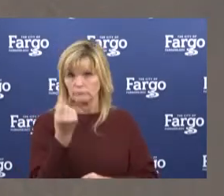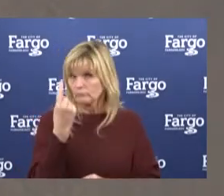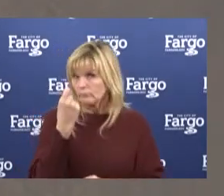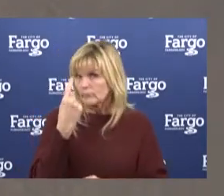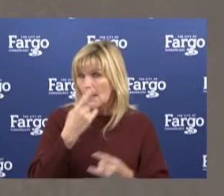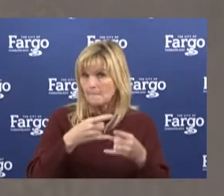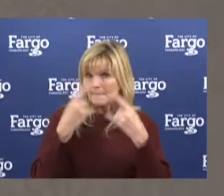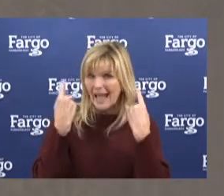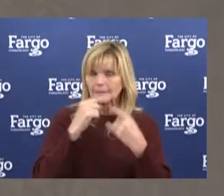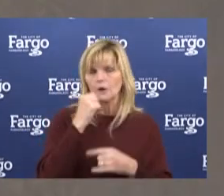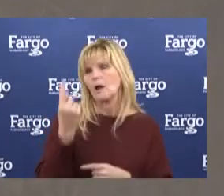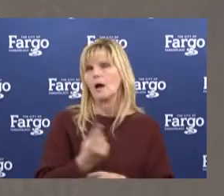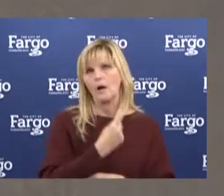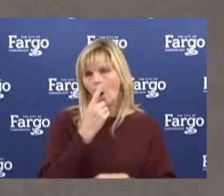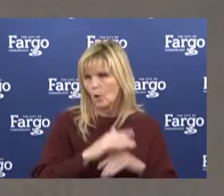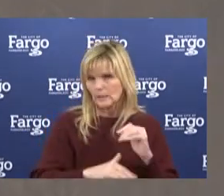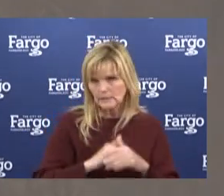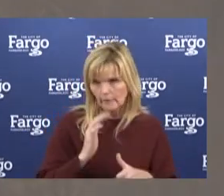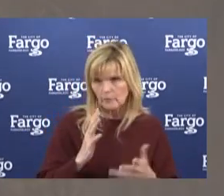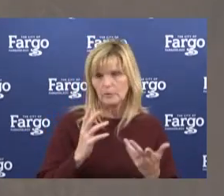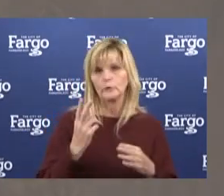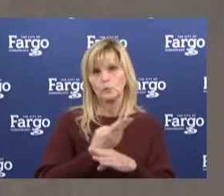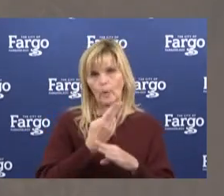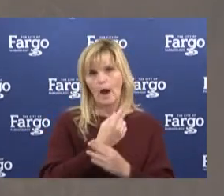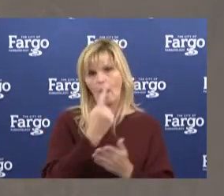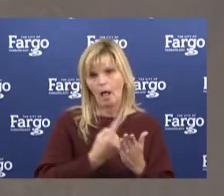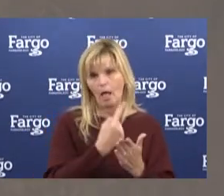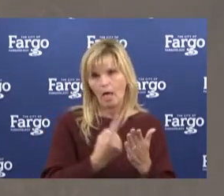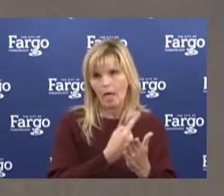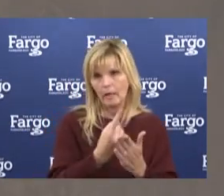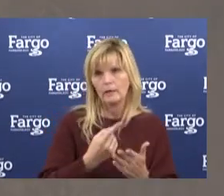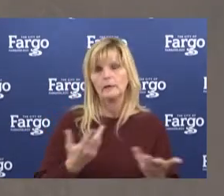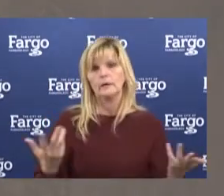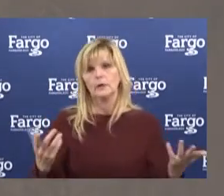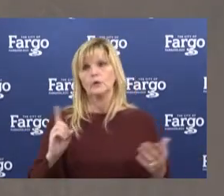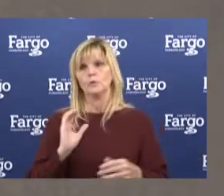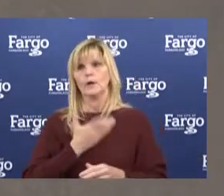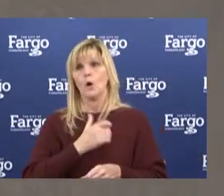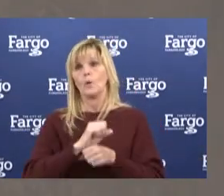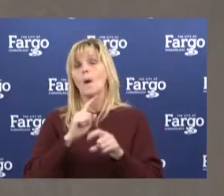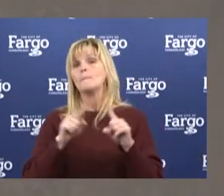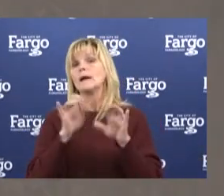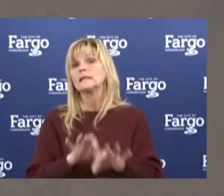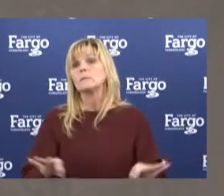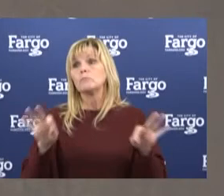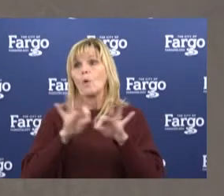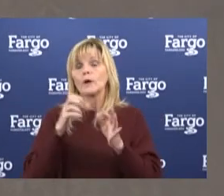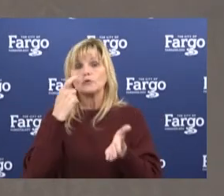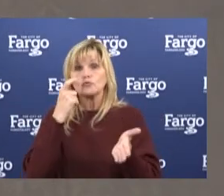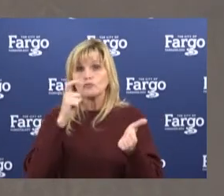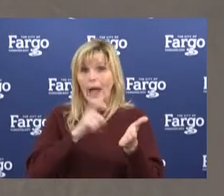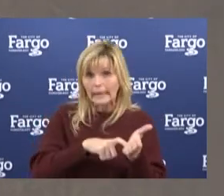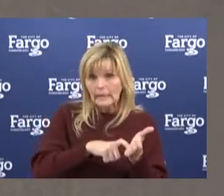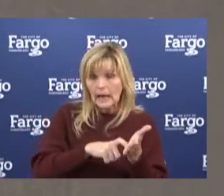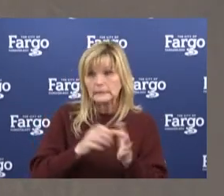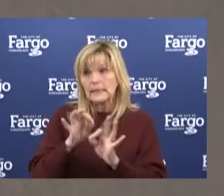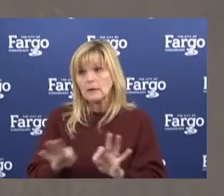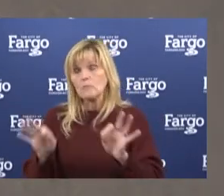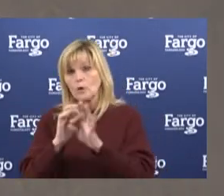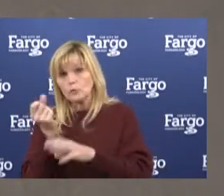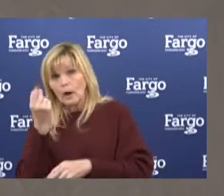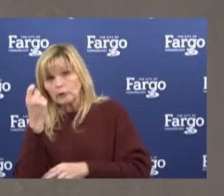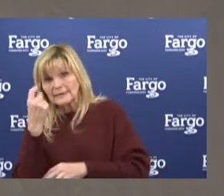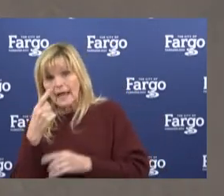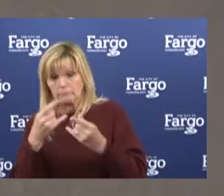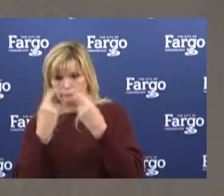understand that masks are not always most comfortable to wear hours on end. I've done it in my life as work, but it's important to recognize and understand that they are effective